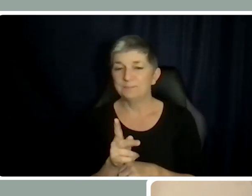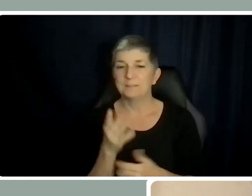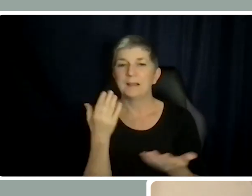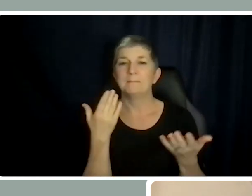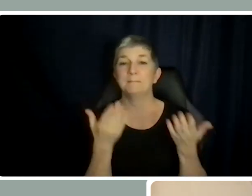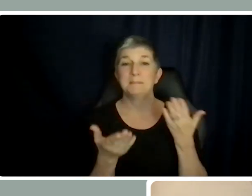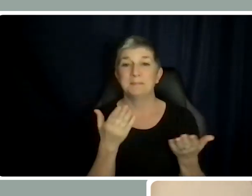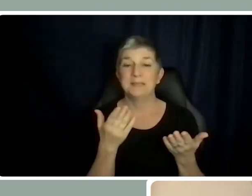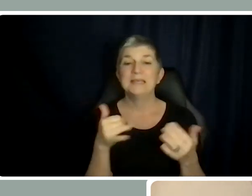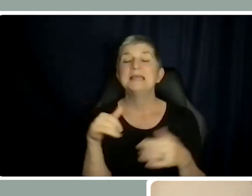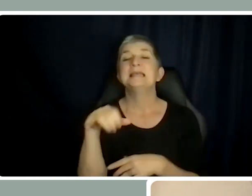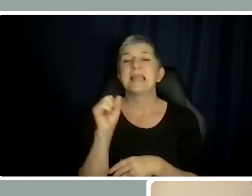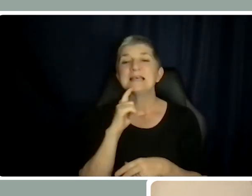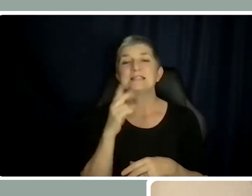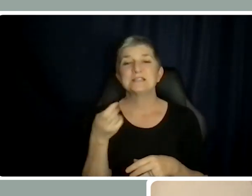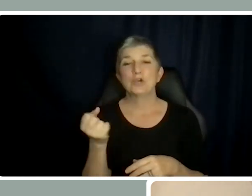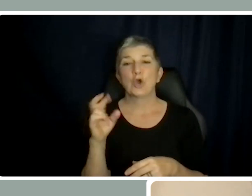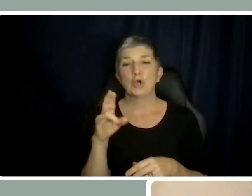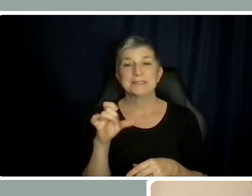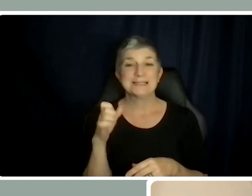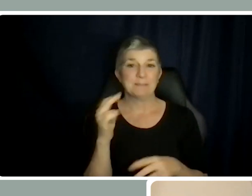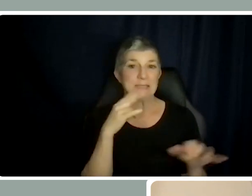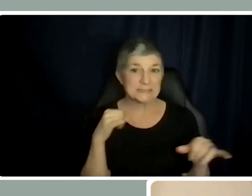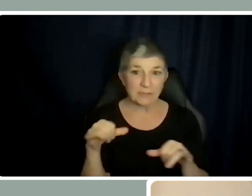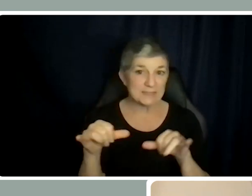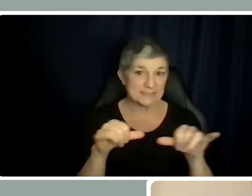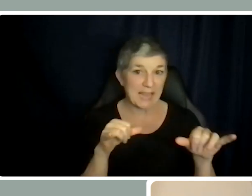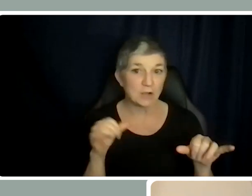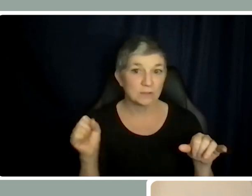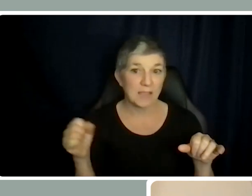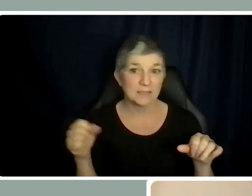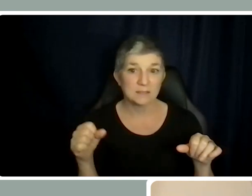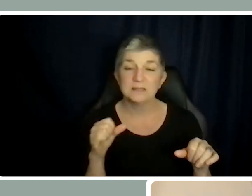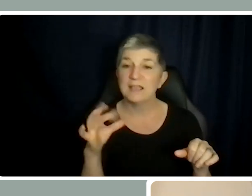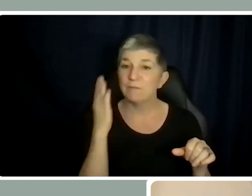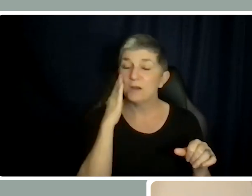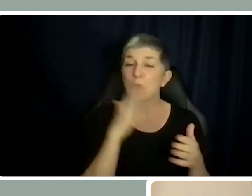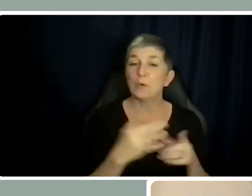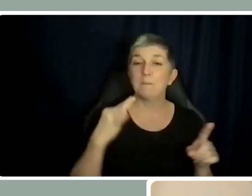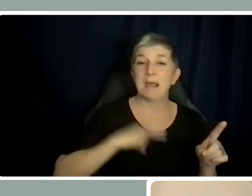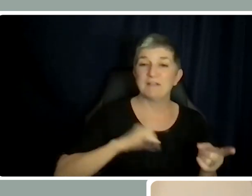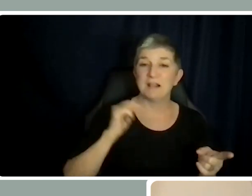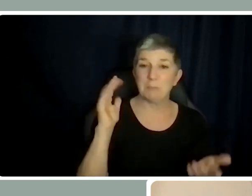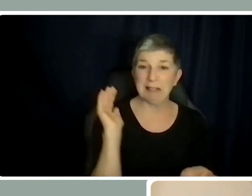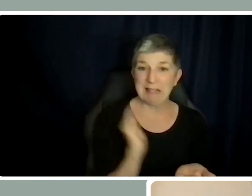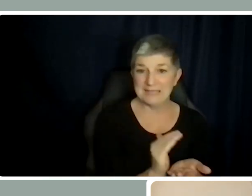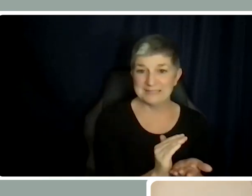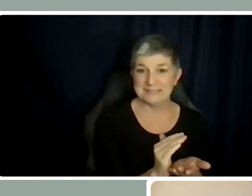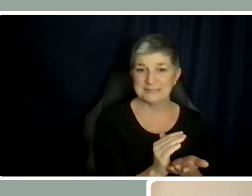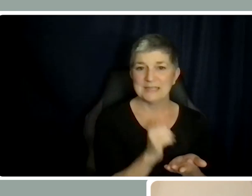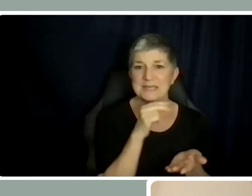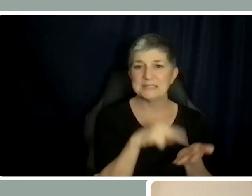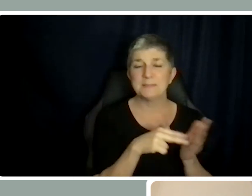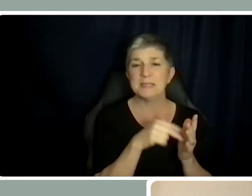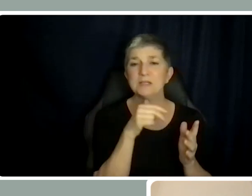original question, yes, Herceptin is still the standard. Even if we know that your benefit from it is a little bit less, that doesn't mean